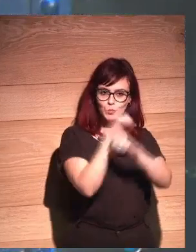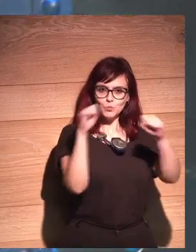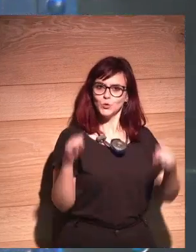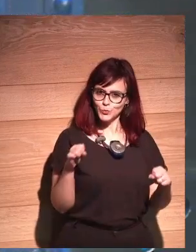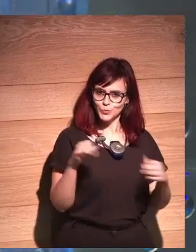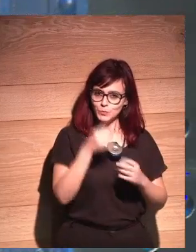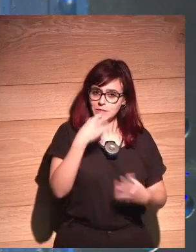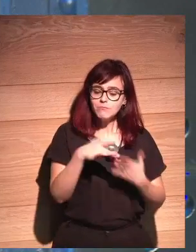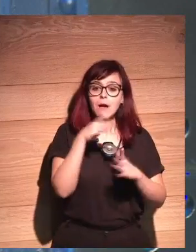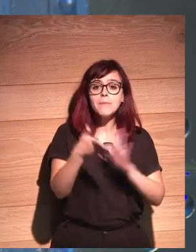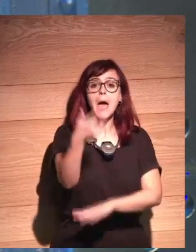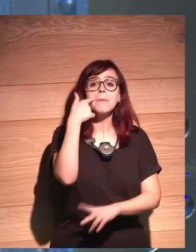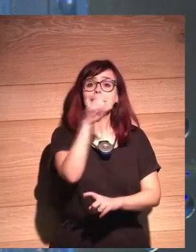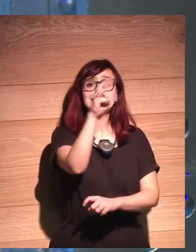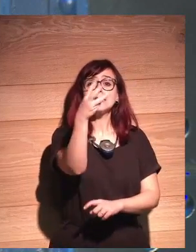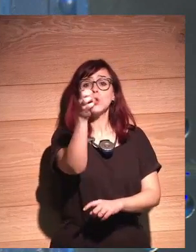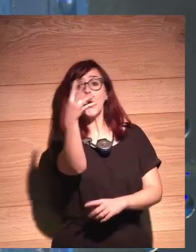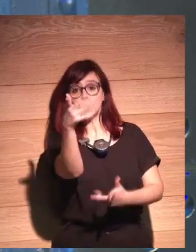things, and I'm quite proud of this.